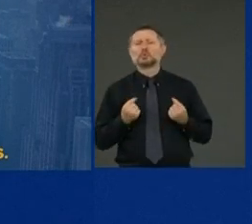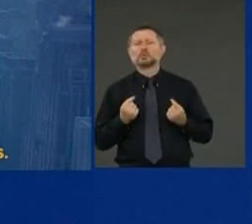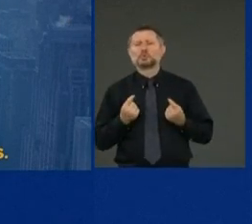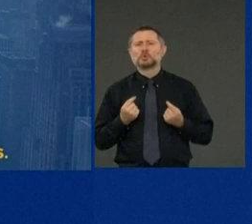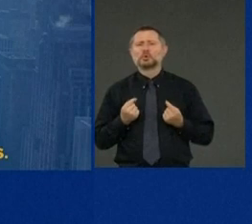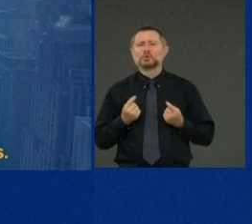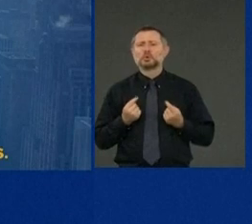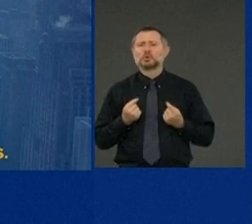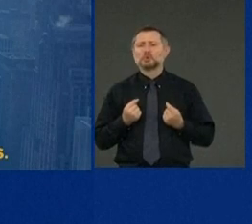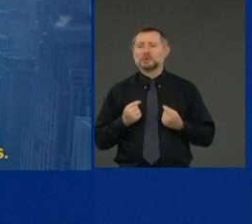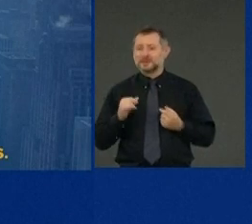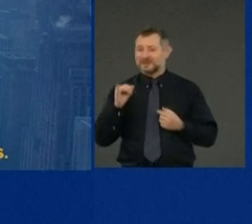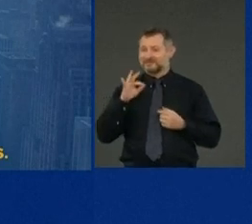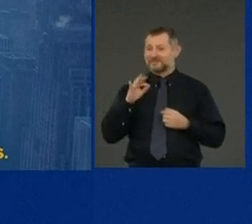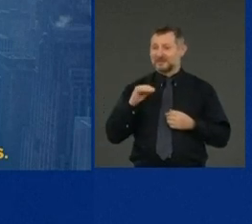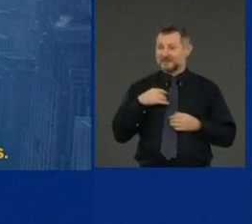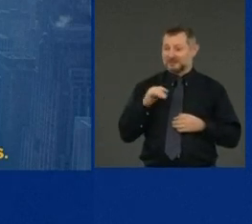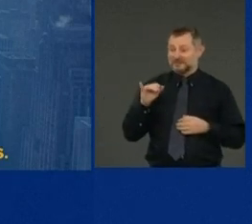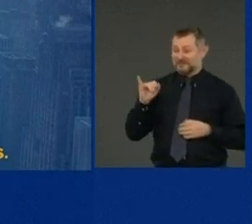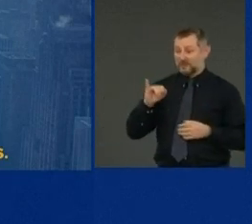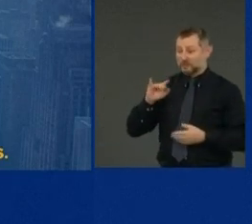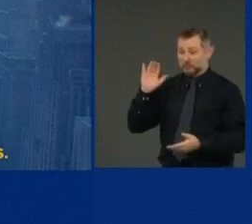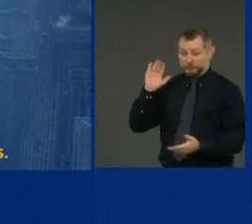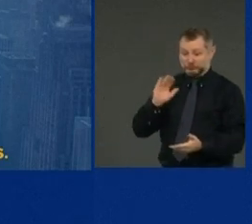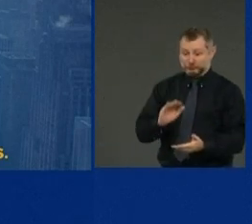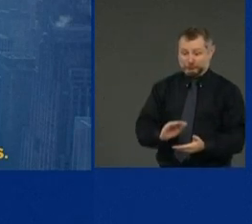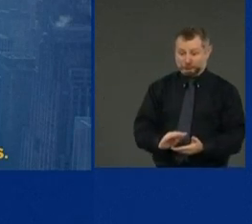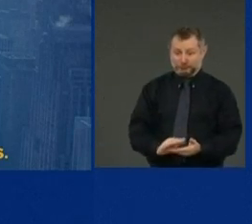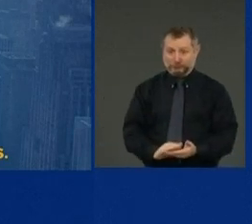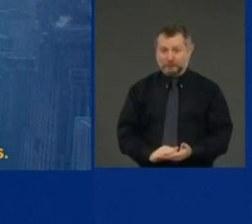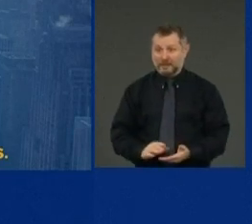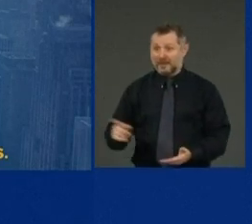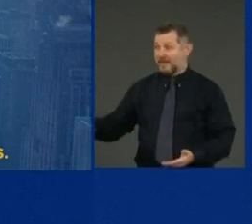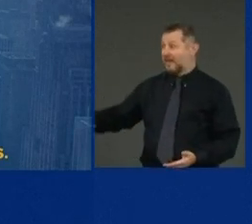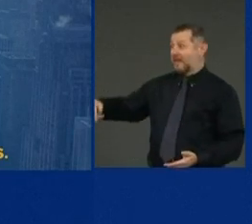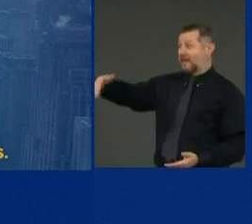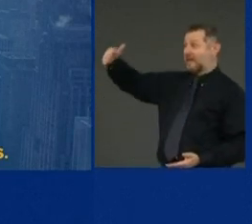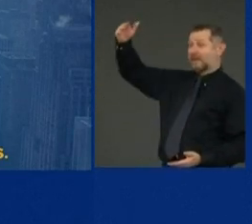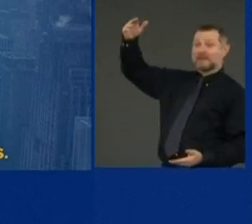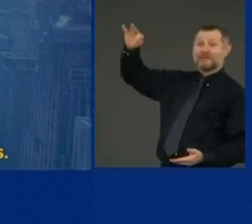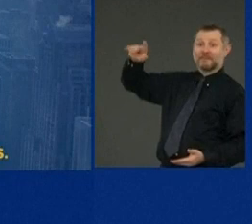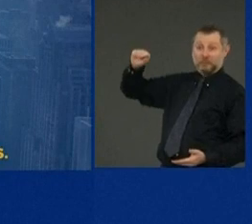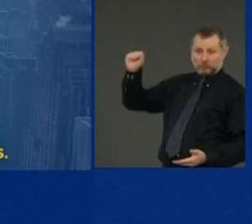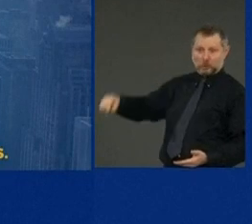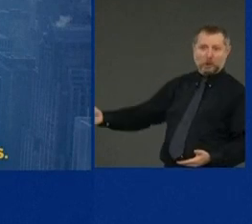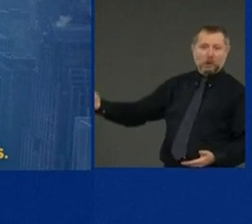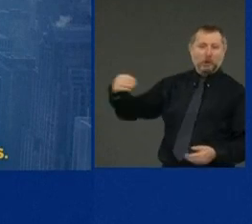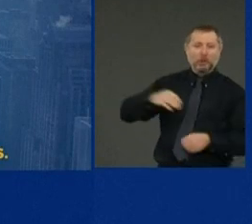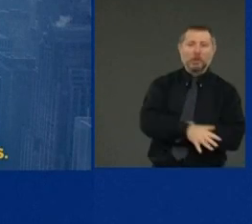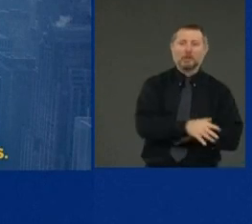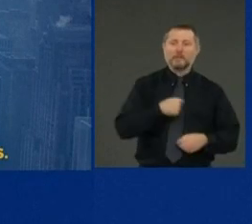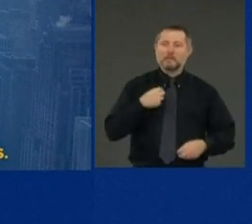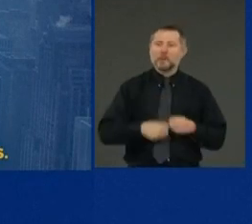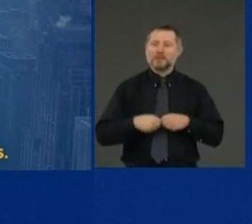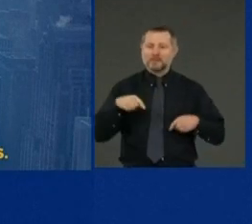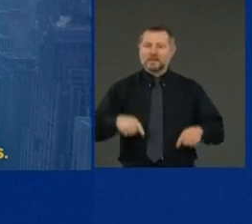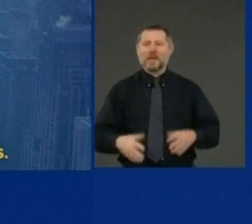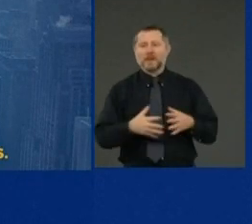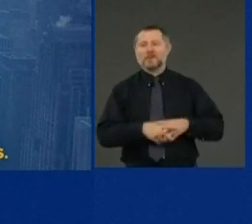down, and then because other states are high, we could have a problem. This country has to wake